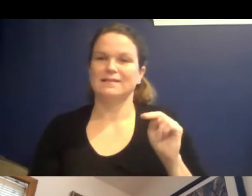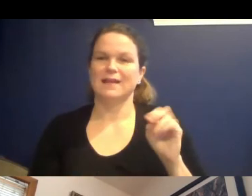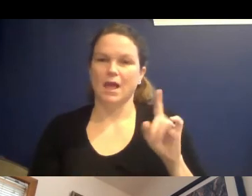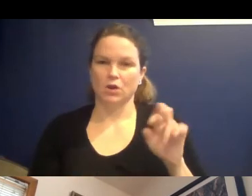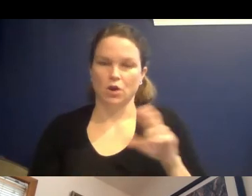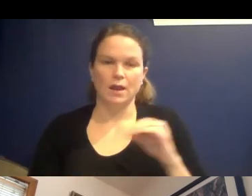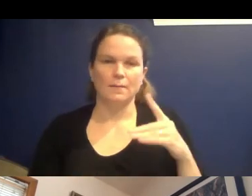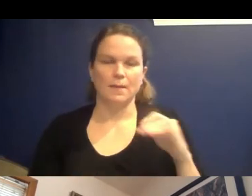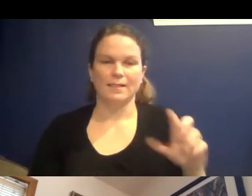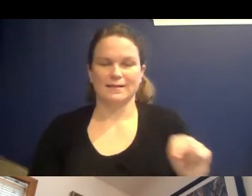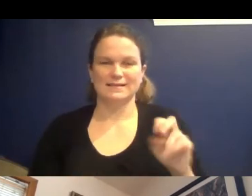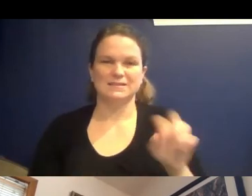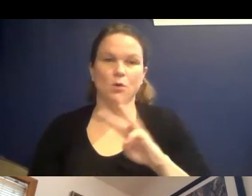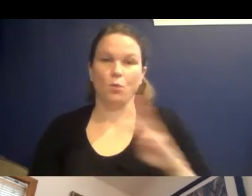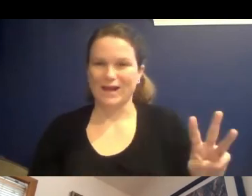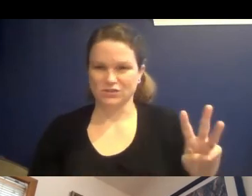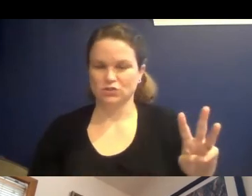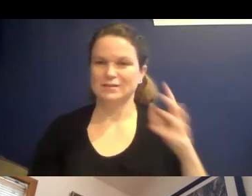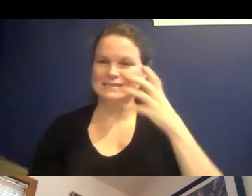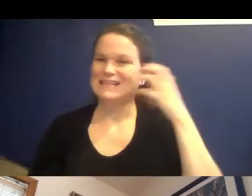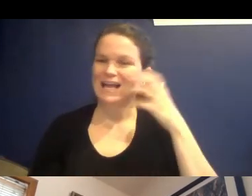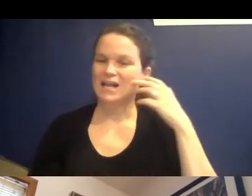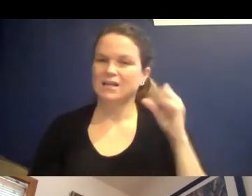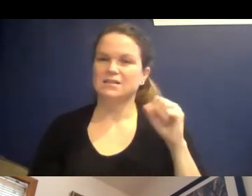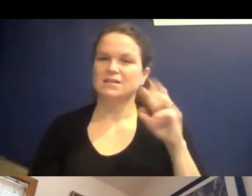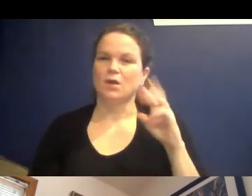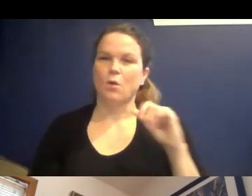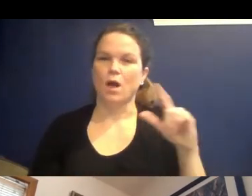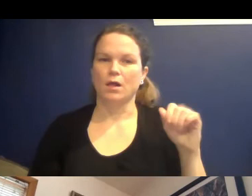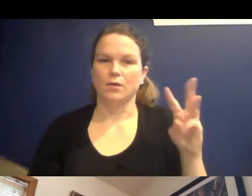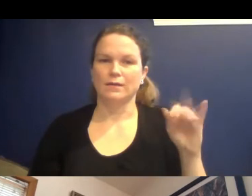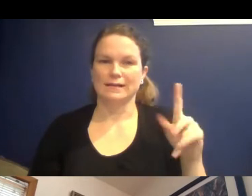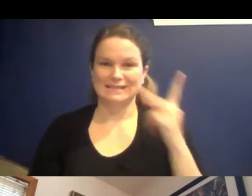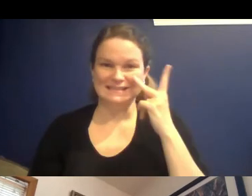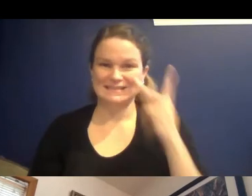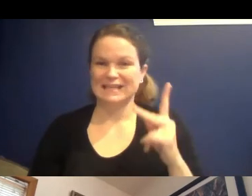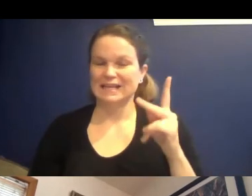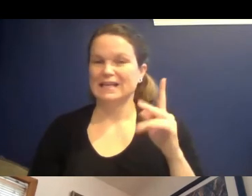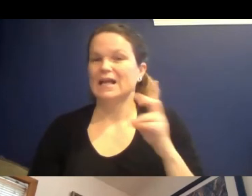This is a western tiger swallowtail, and you can see a honeybee on the right.